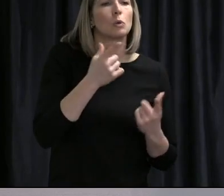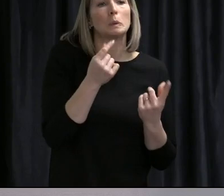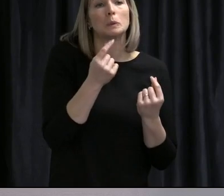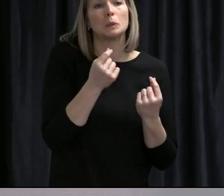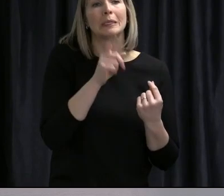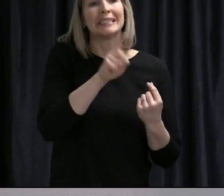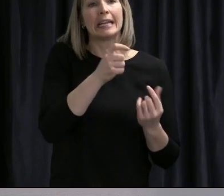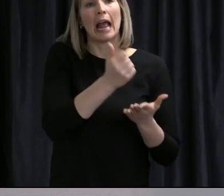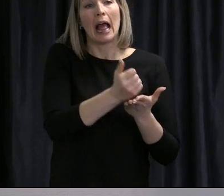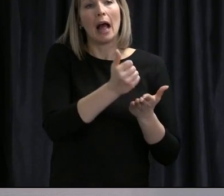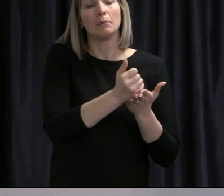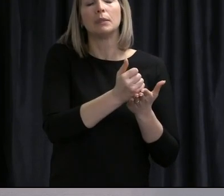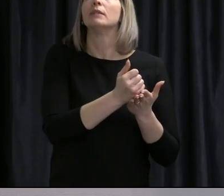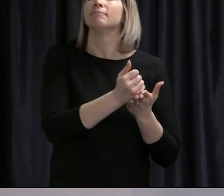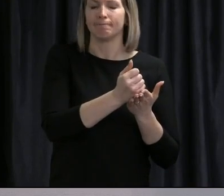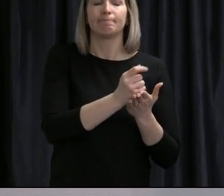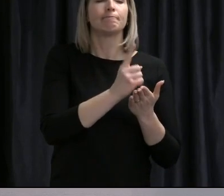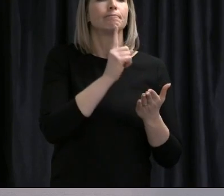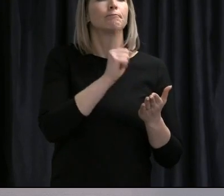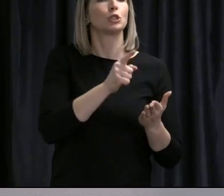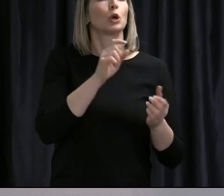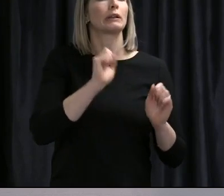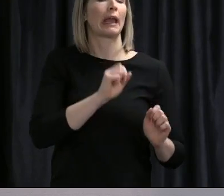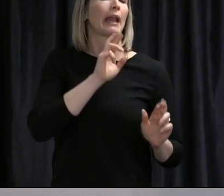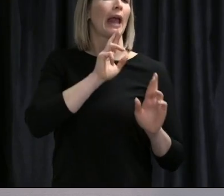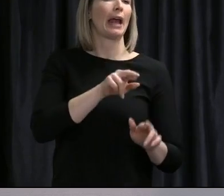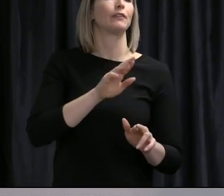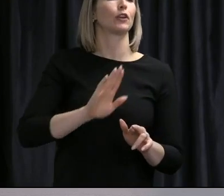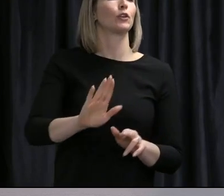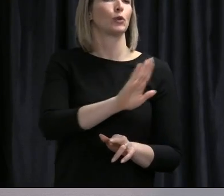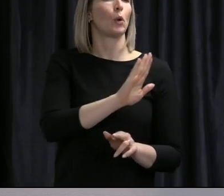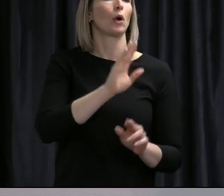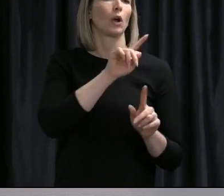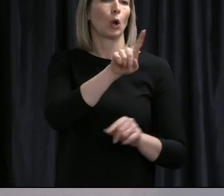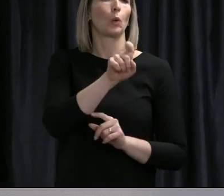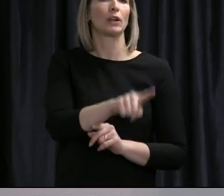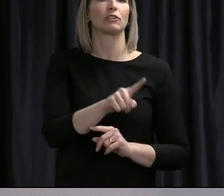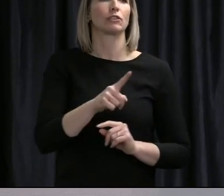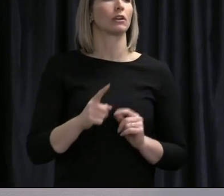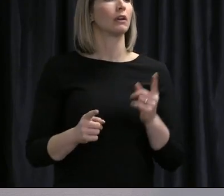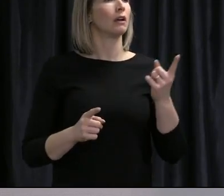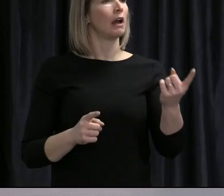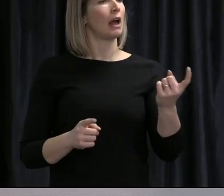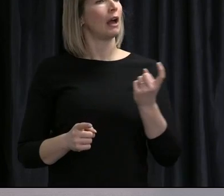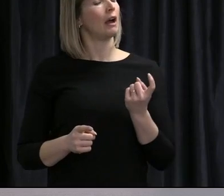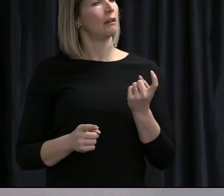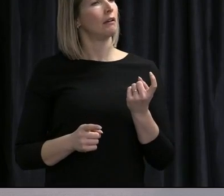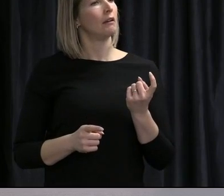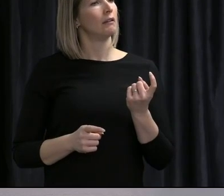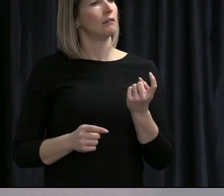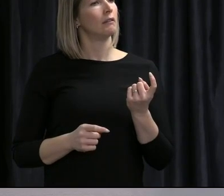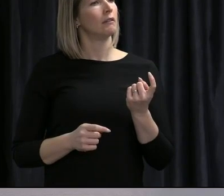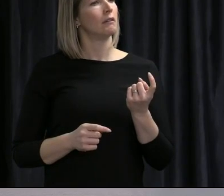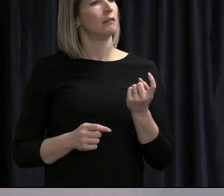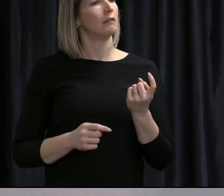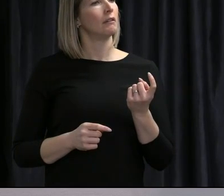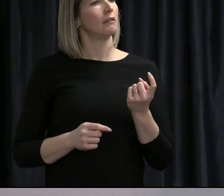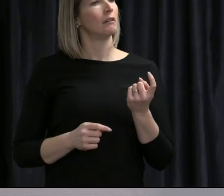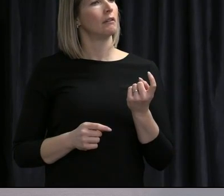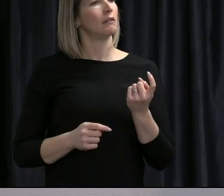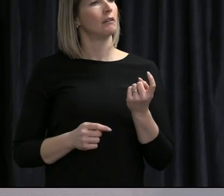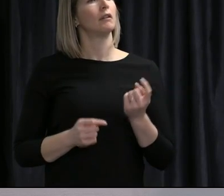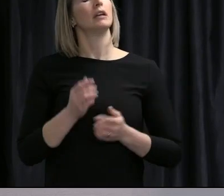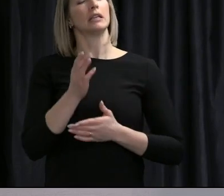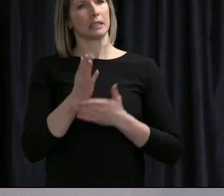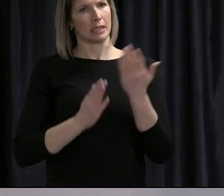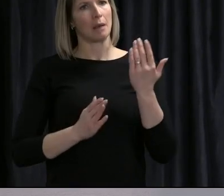further assistance, we have people available 24/7. Dr. Fitzgerald, there's some concern about that there may be some cases that are